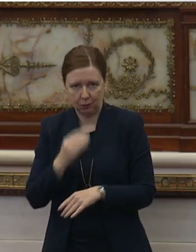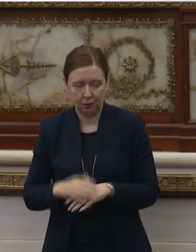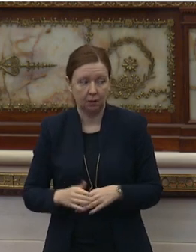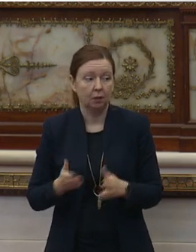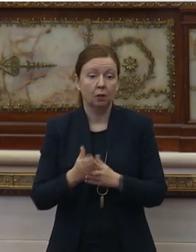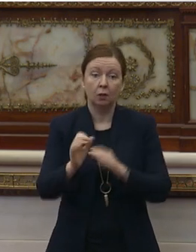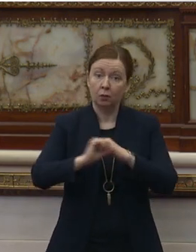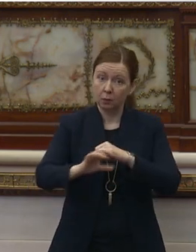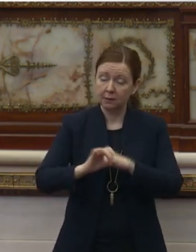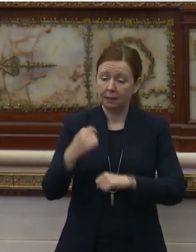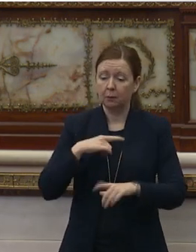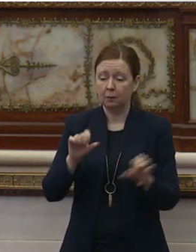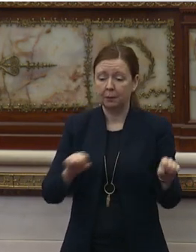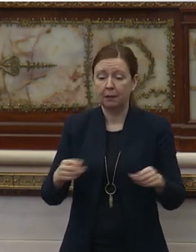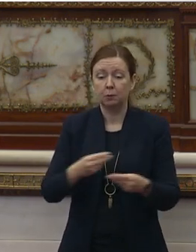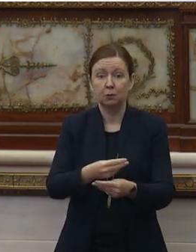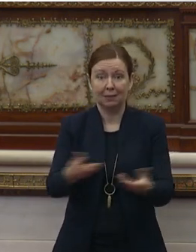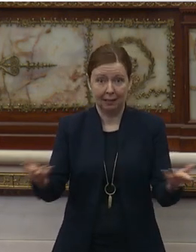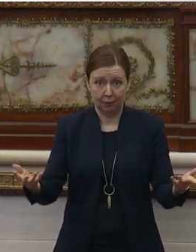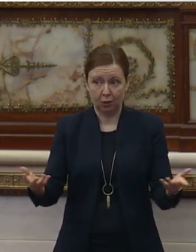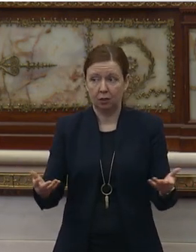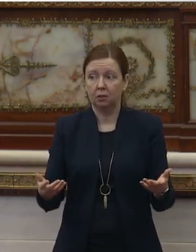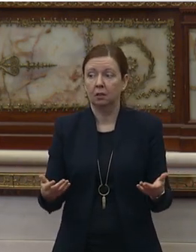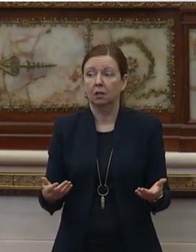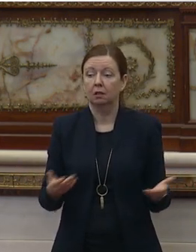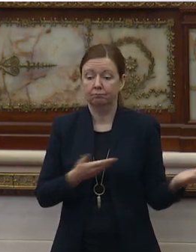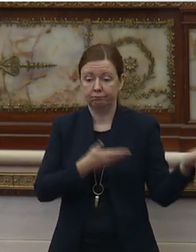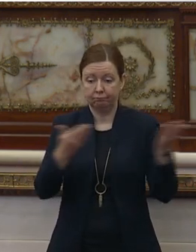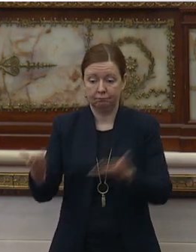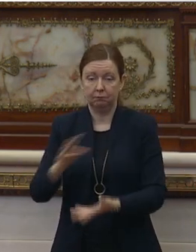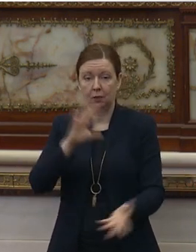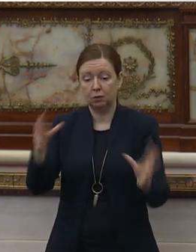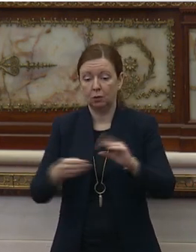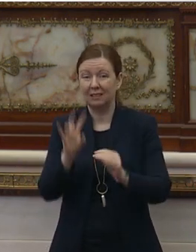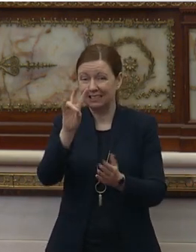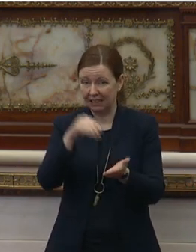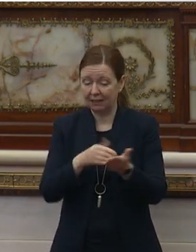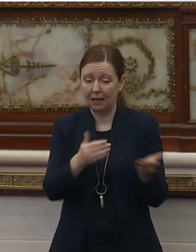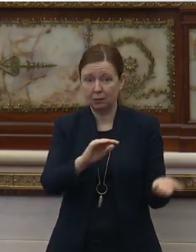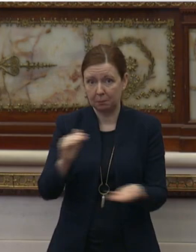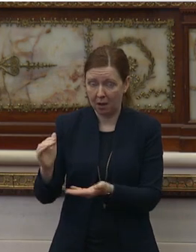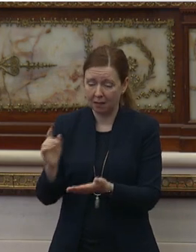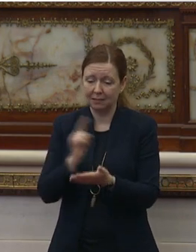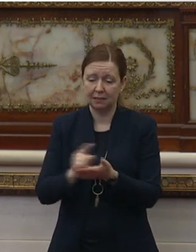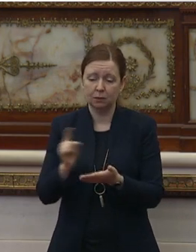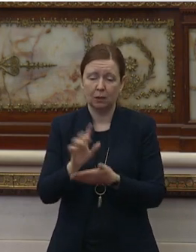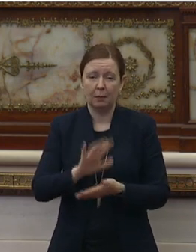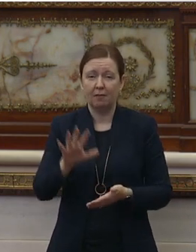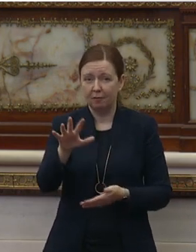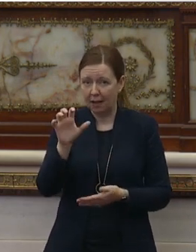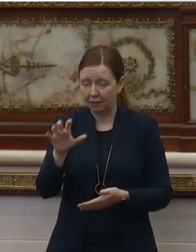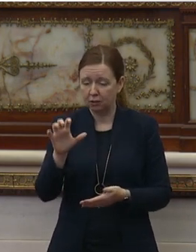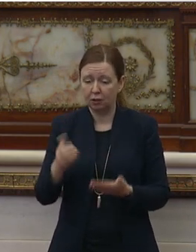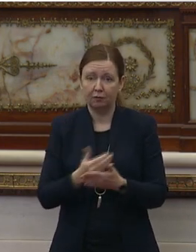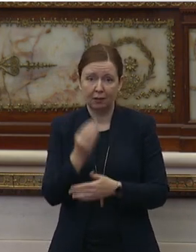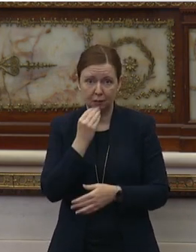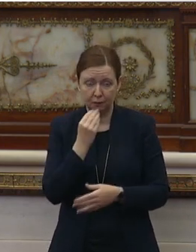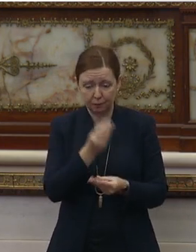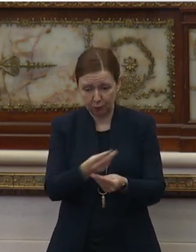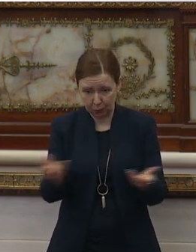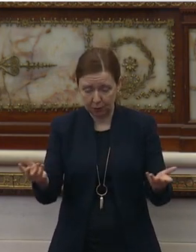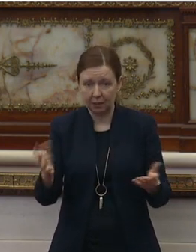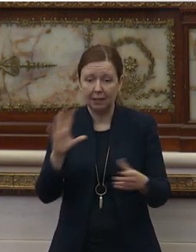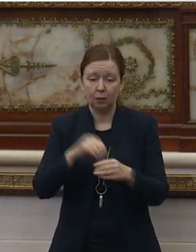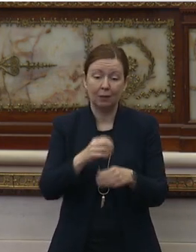campaign, we've been able to deliver total 7,000 boxes, weekly around 500 boxes of fresh food,